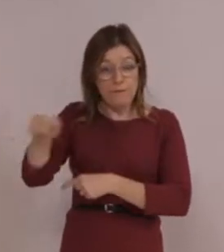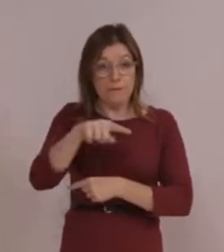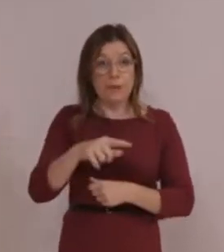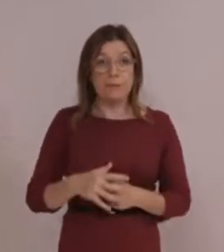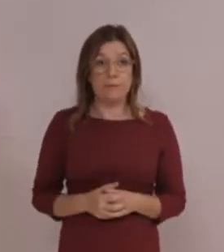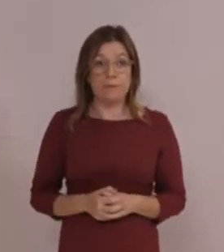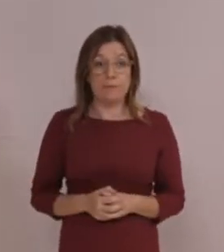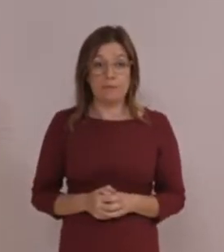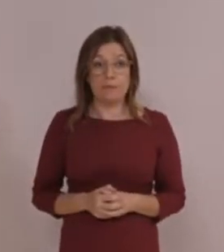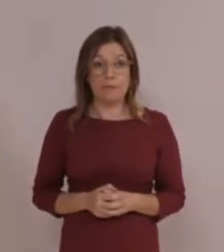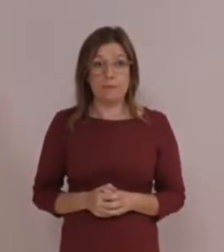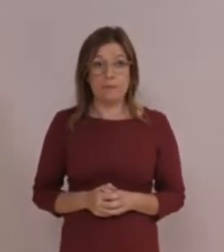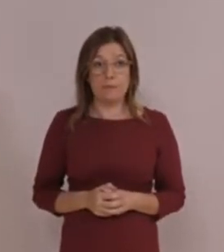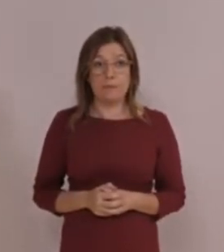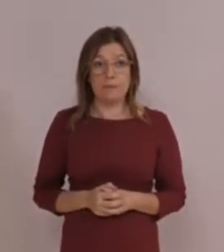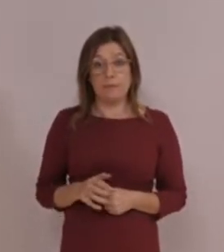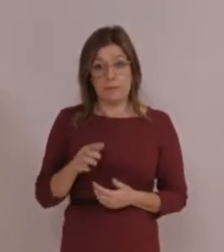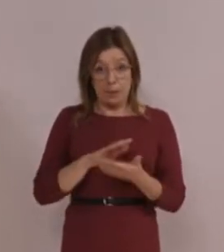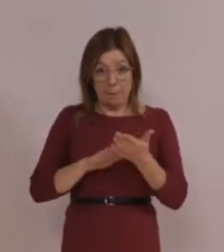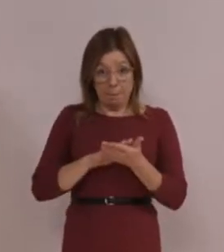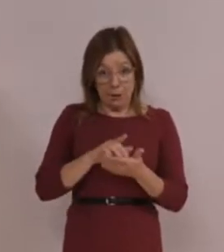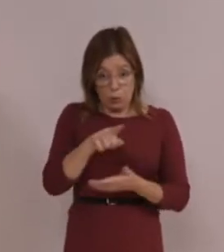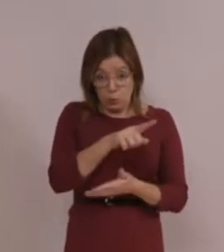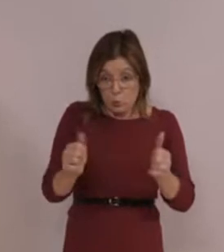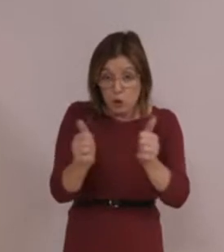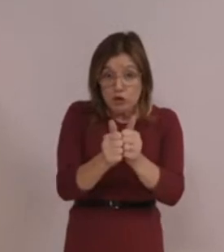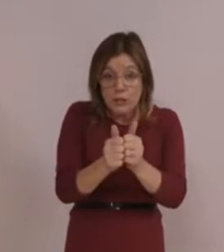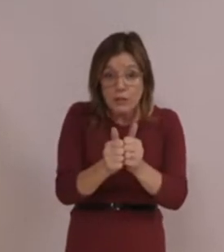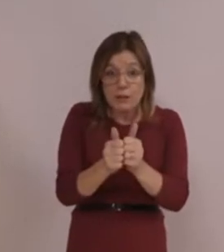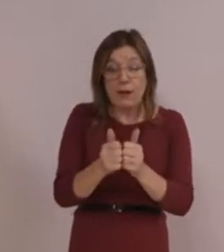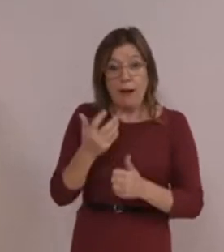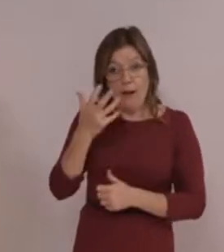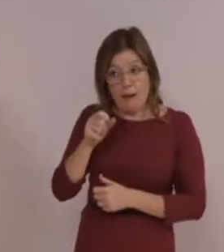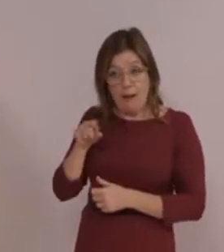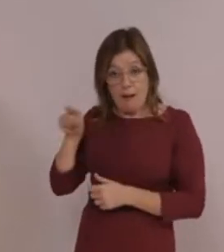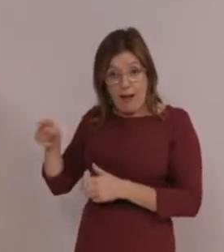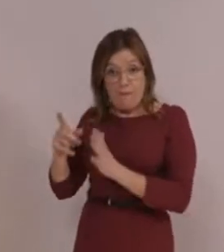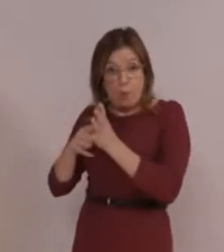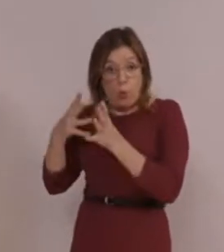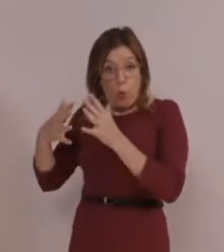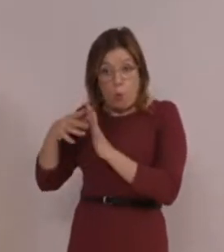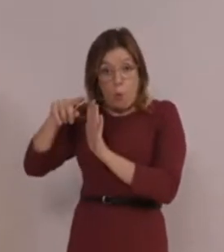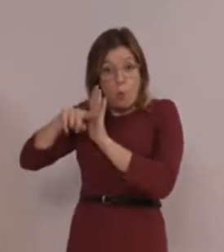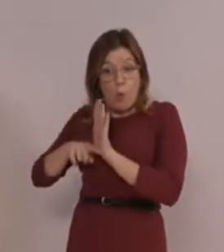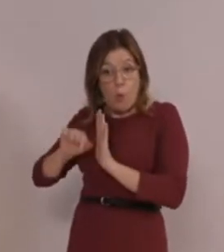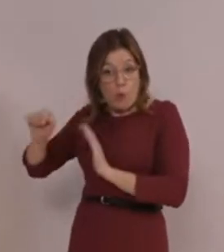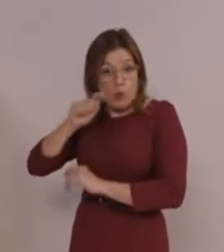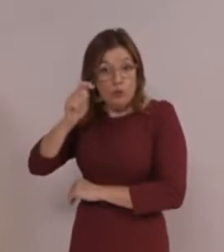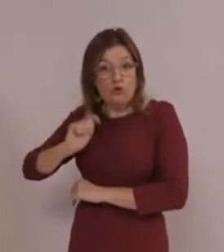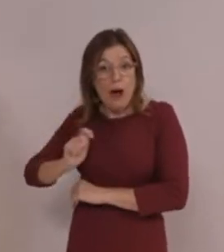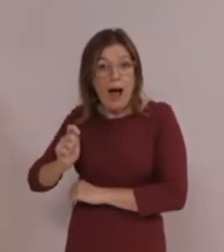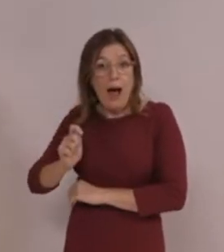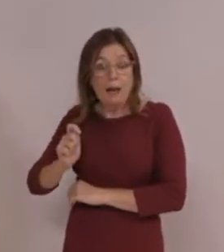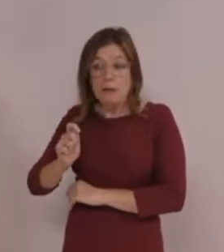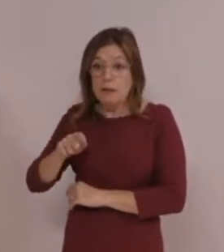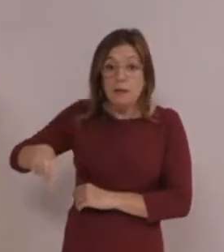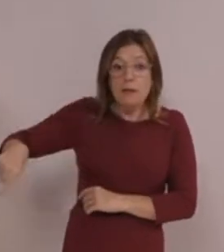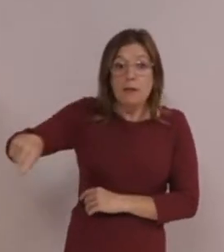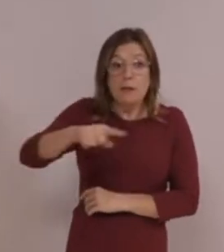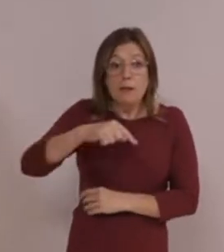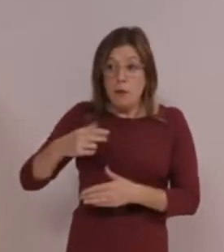You will be supporting a government that has passed anti-workers laws, which completely strips